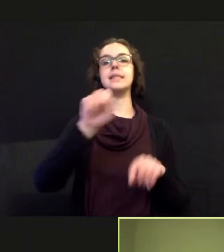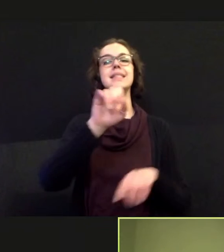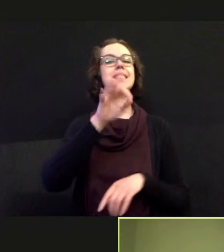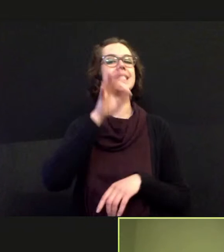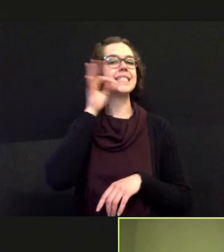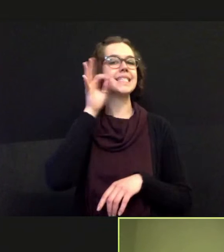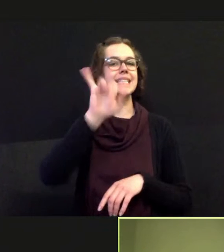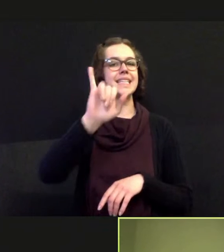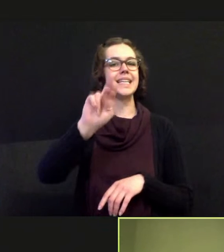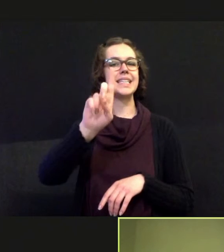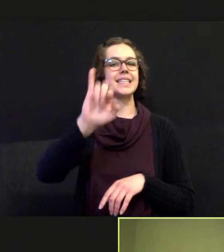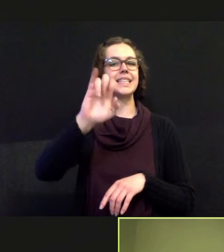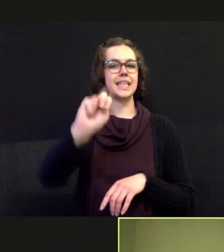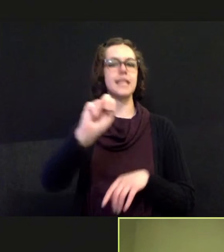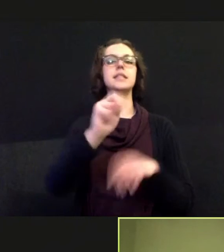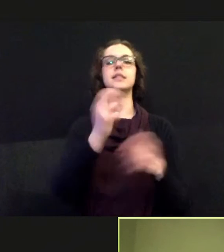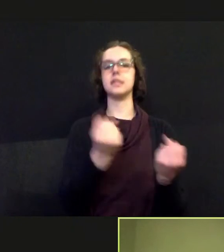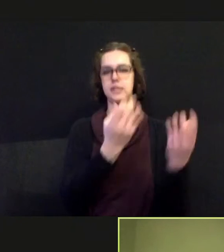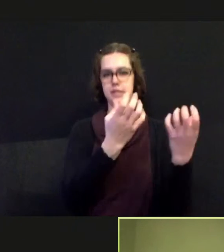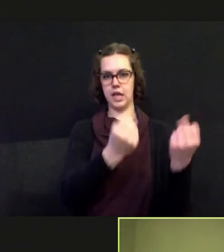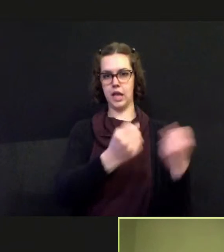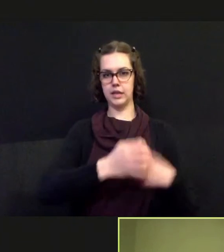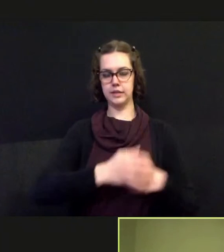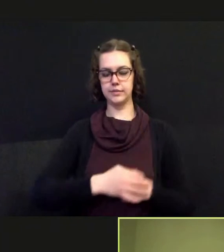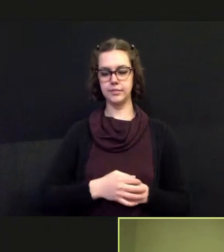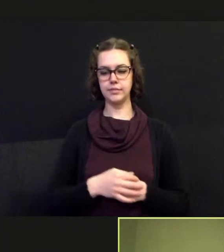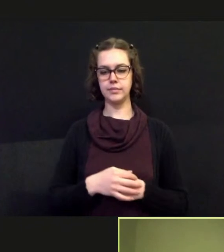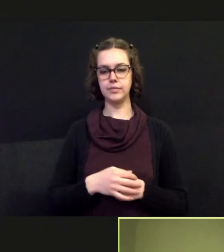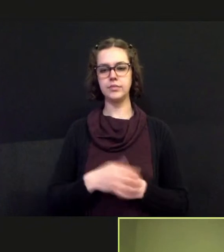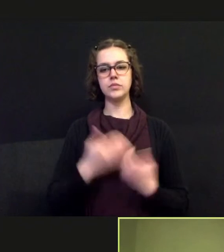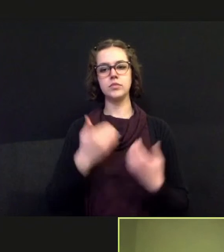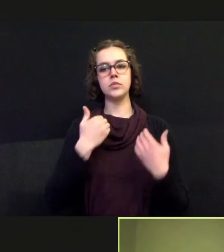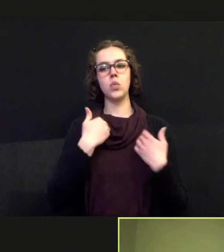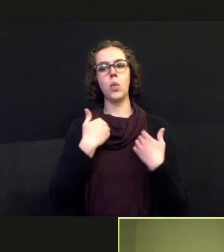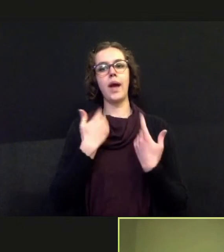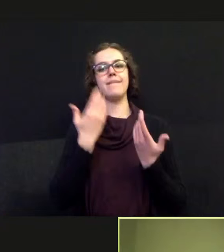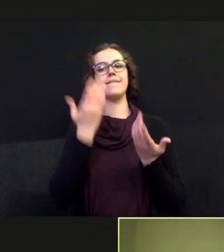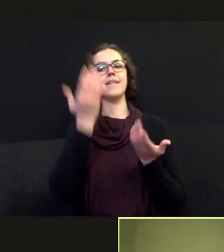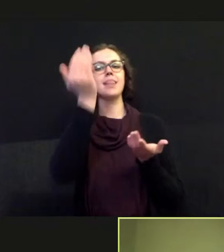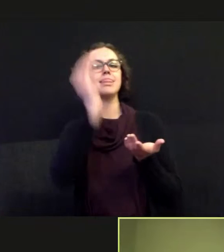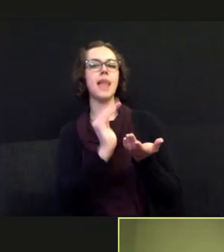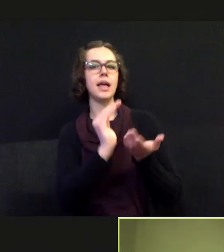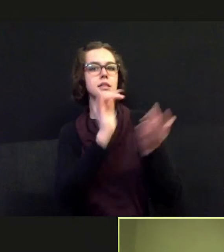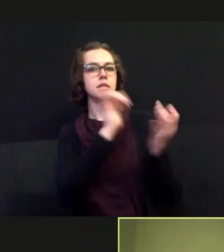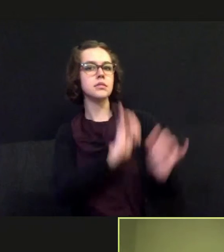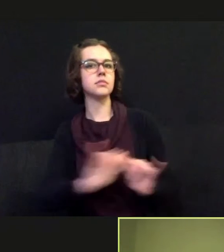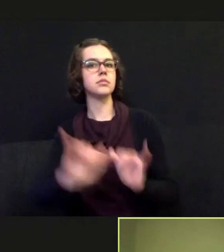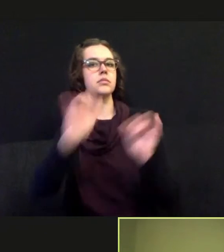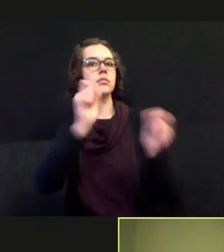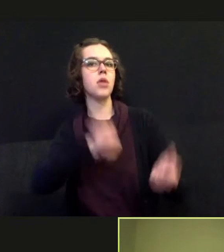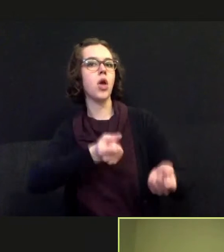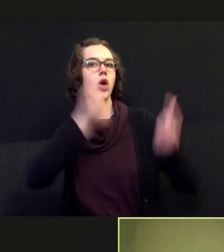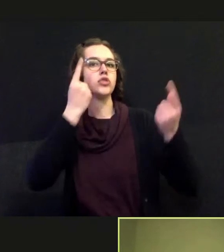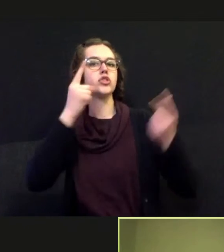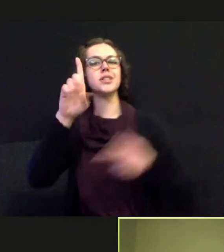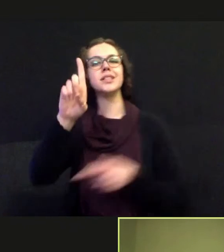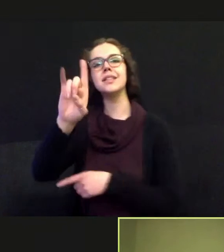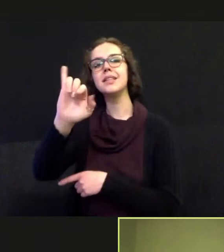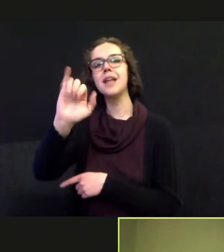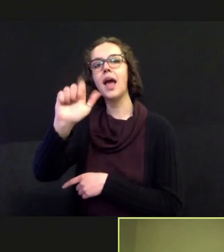was also this issue with less commonly understood dialects with the